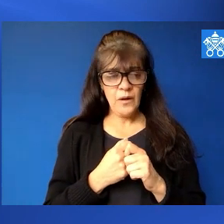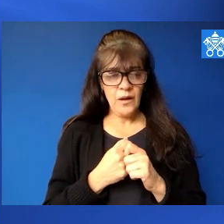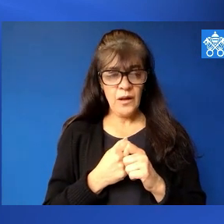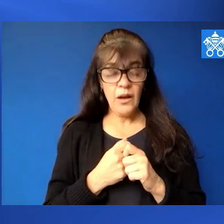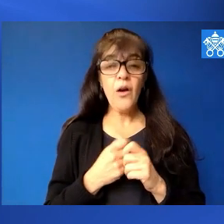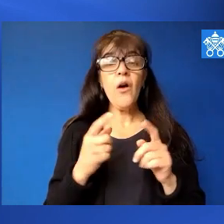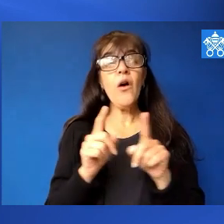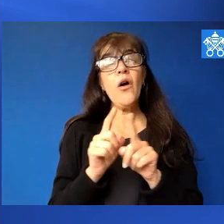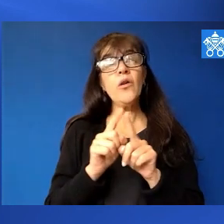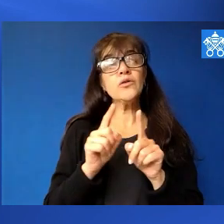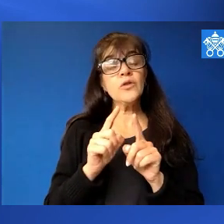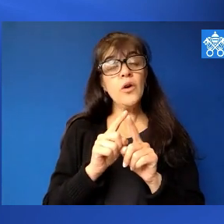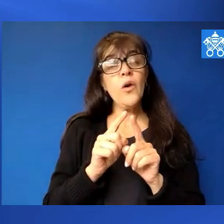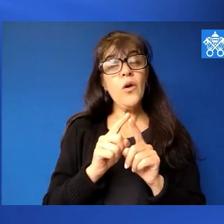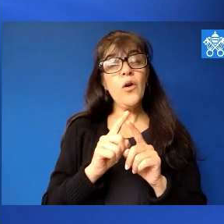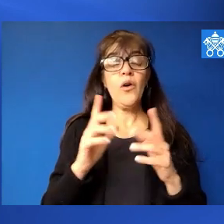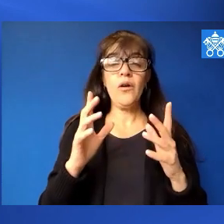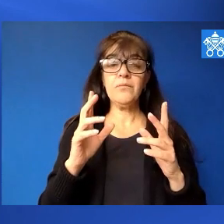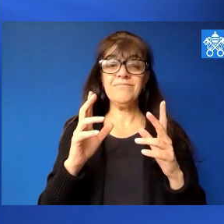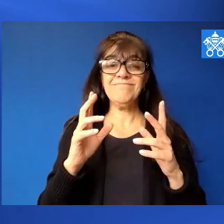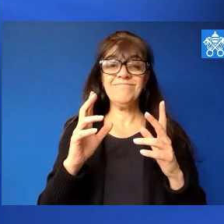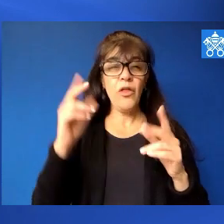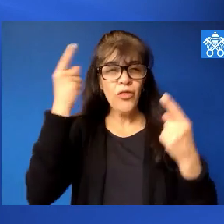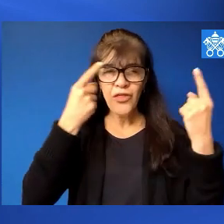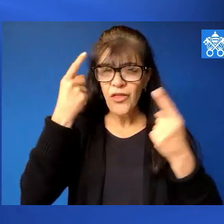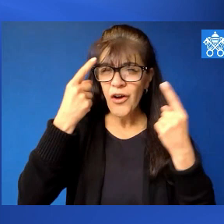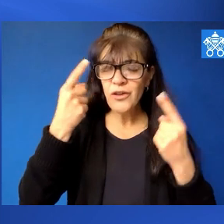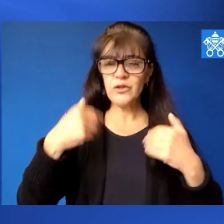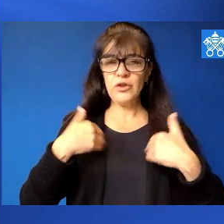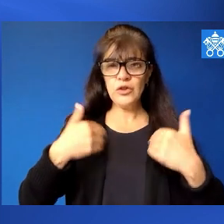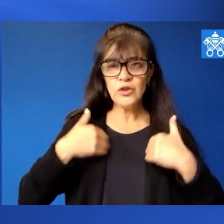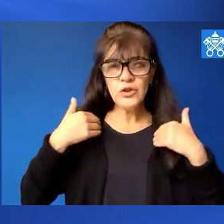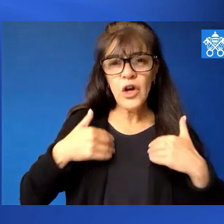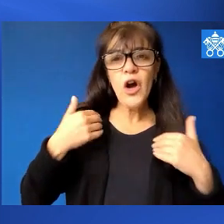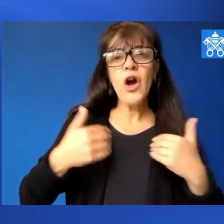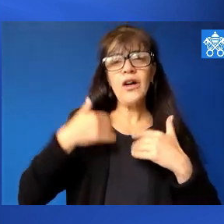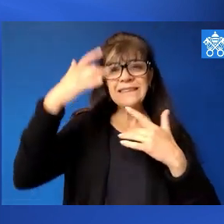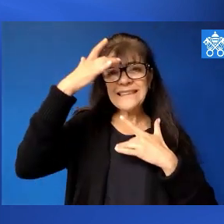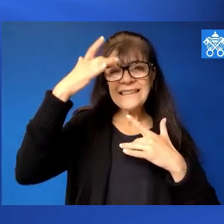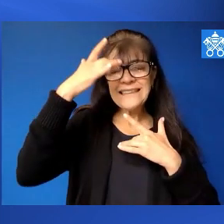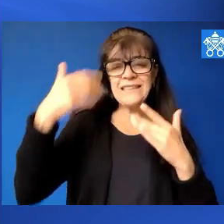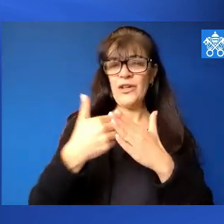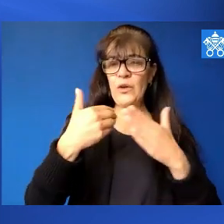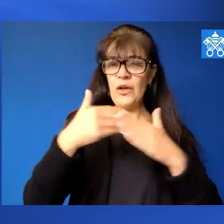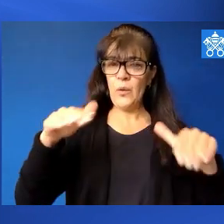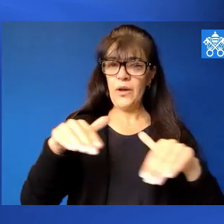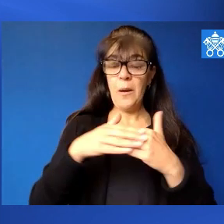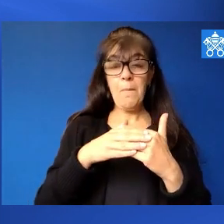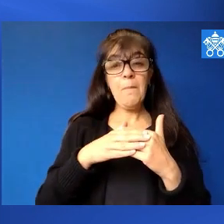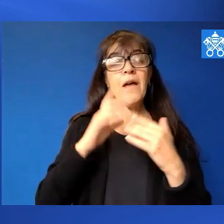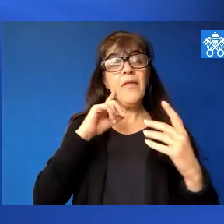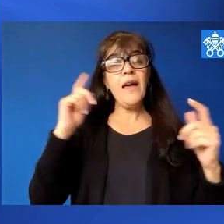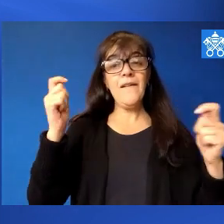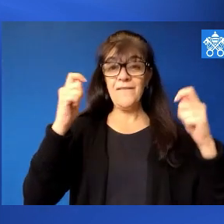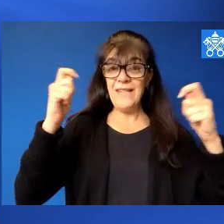then, of course, my thoughts go as usual to the young, the sick, the elderly, and newlyweds. May the Feast of the